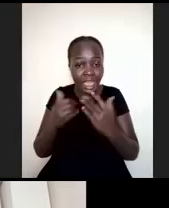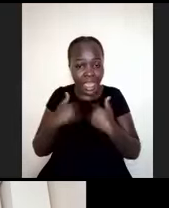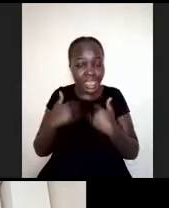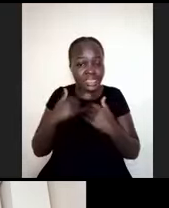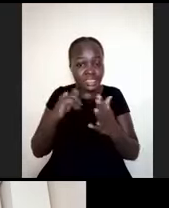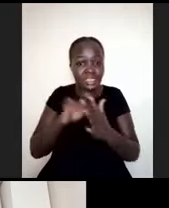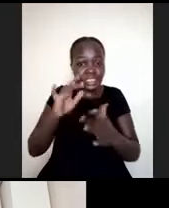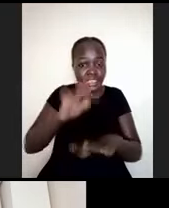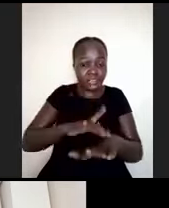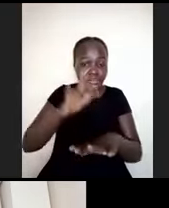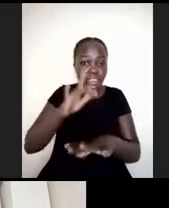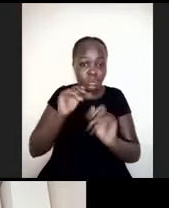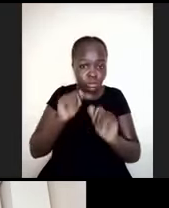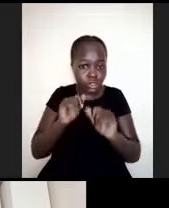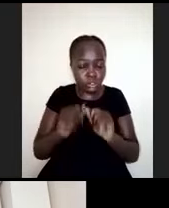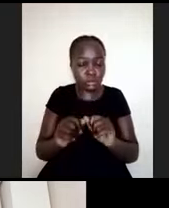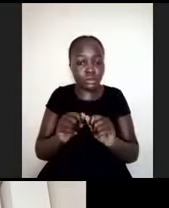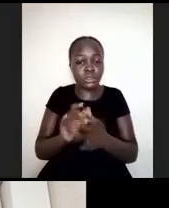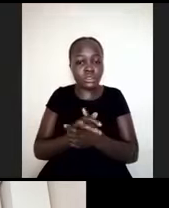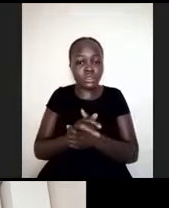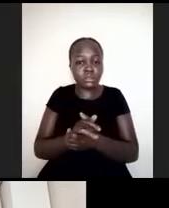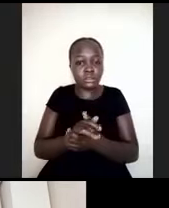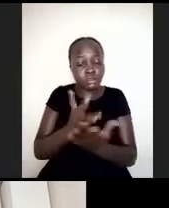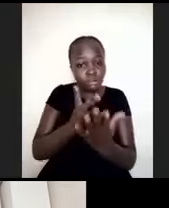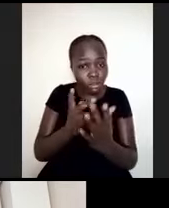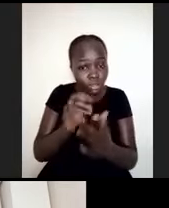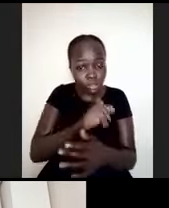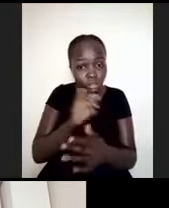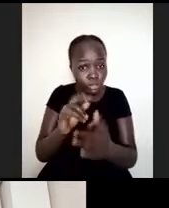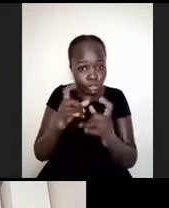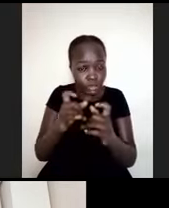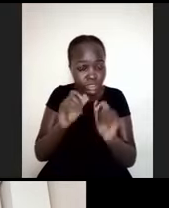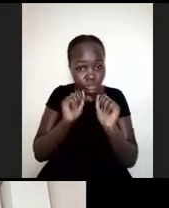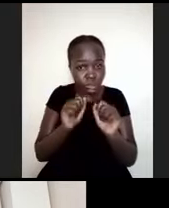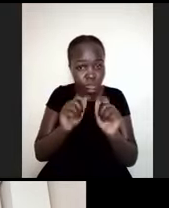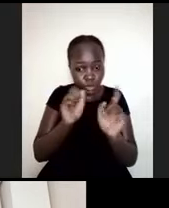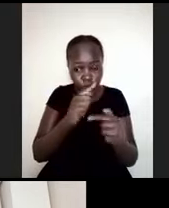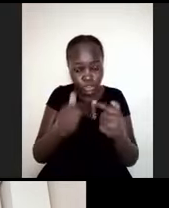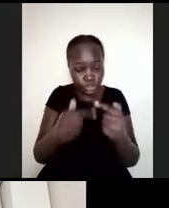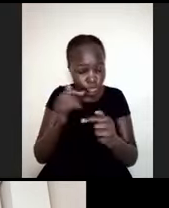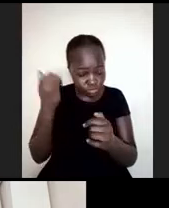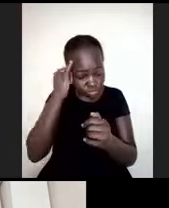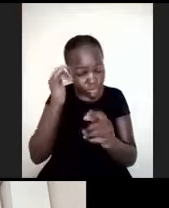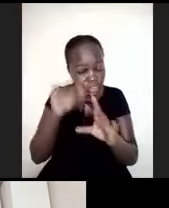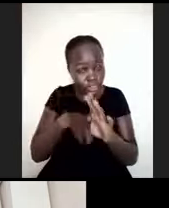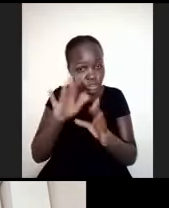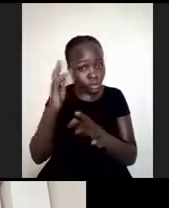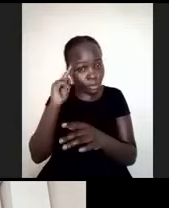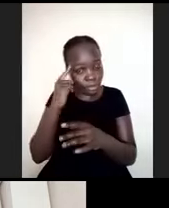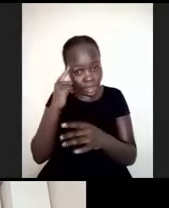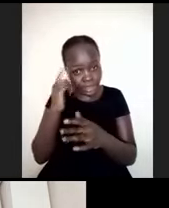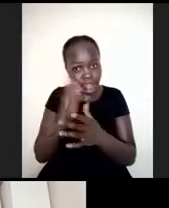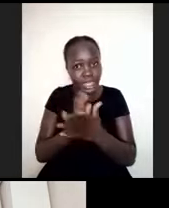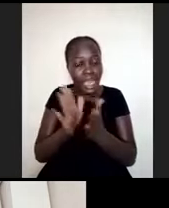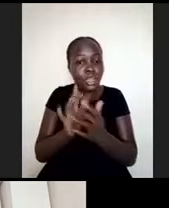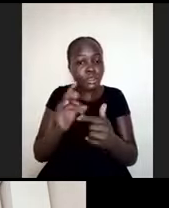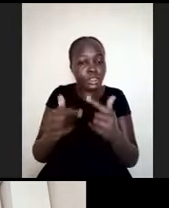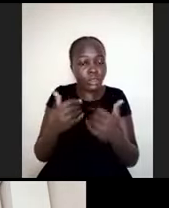can keep those pictures can keep playing in your mind. So you'll keep having sexual